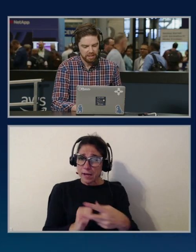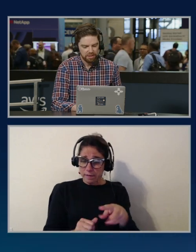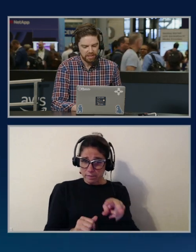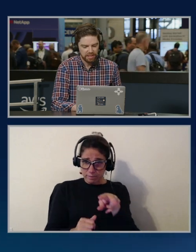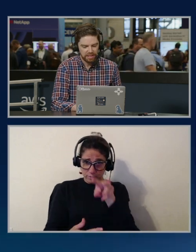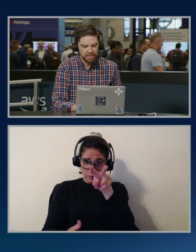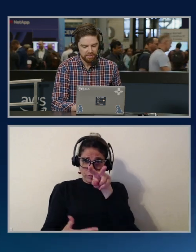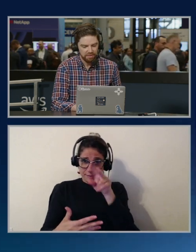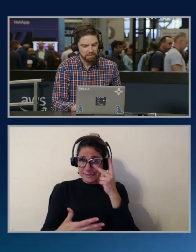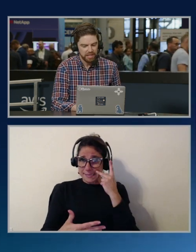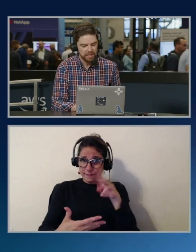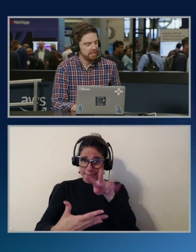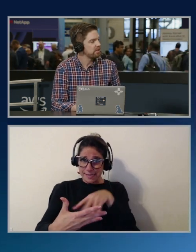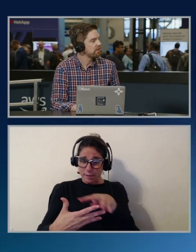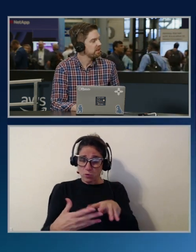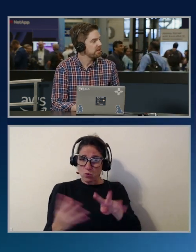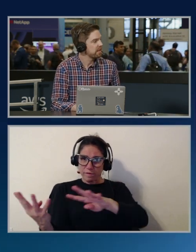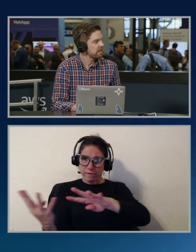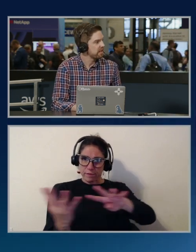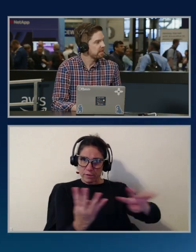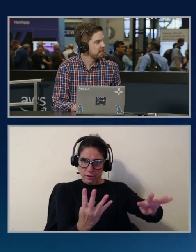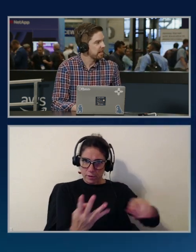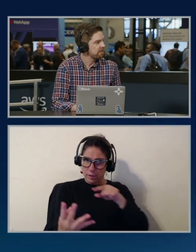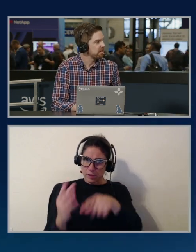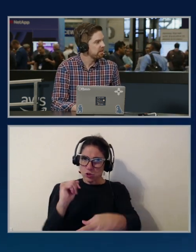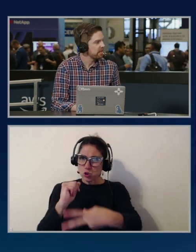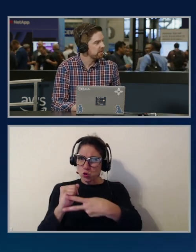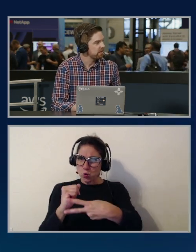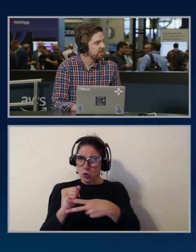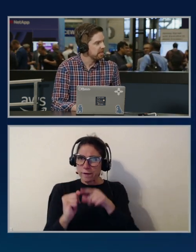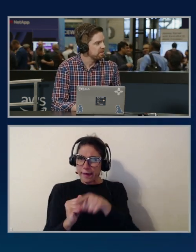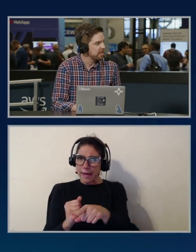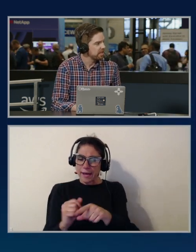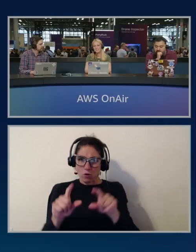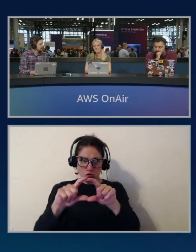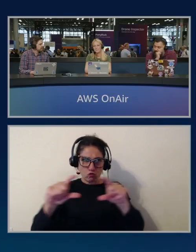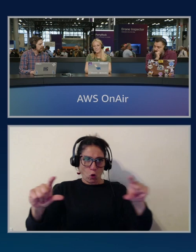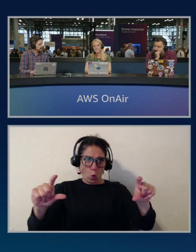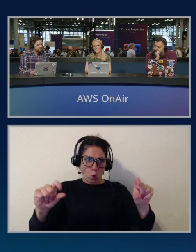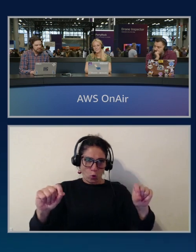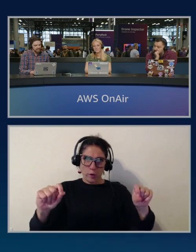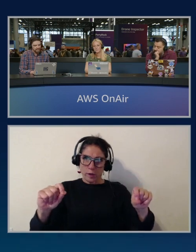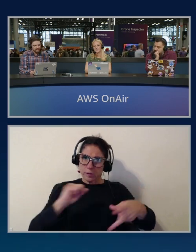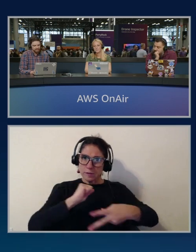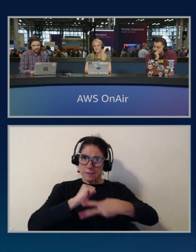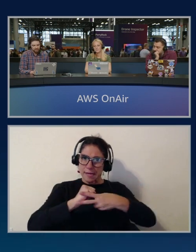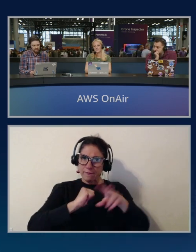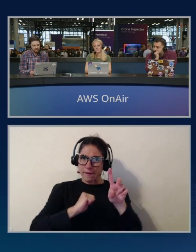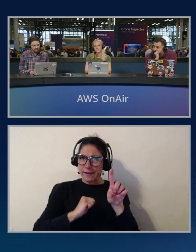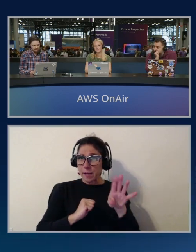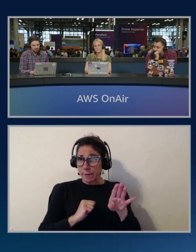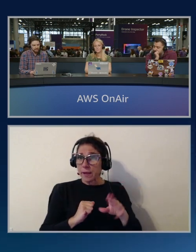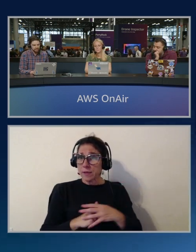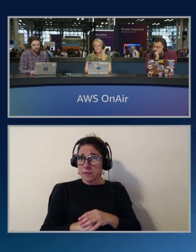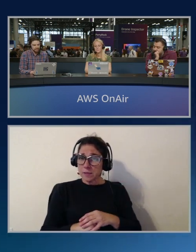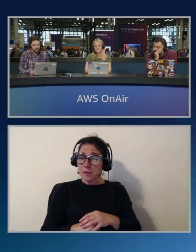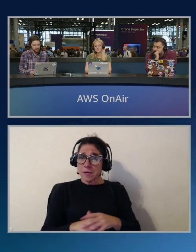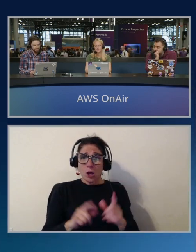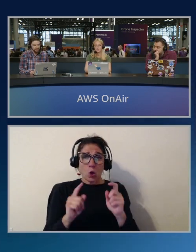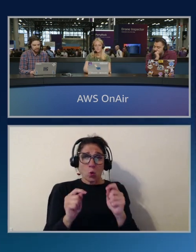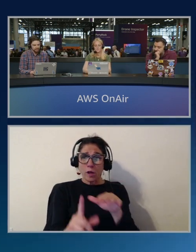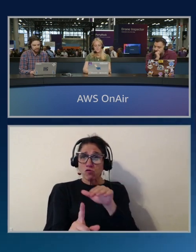software table, you can see that we've immediately stored this data row into our database. And just as a quick reminder,